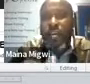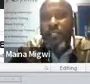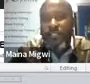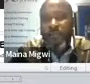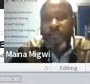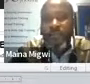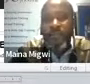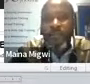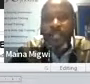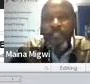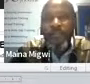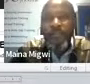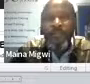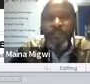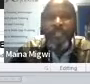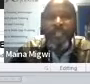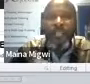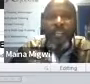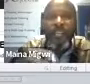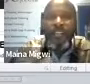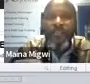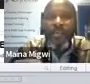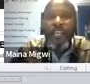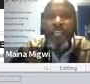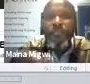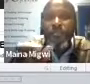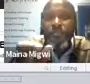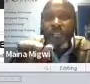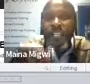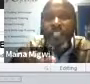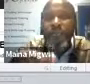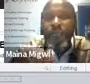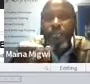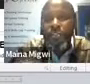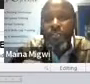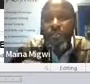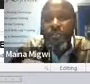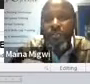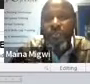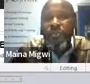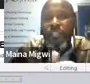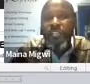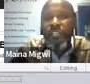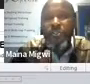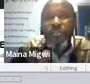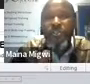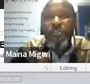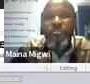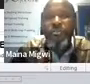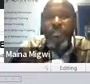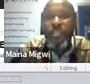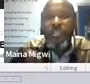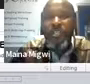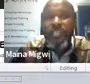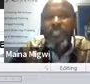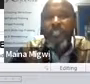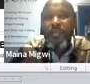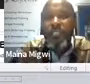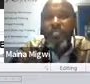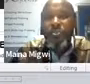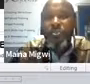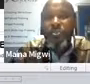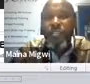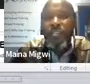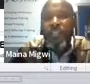not coerced, all right? And they bargain for certain positions. Conciliation, you'll mostly hear it